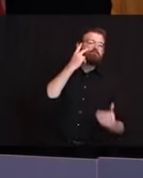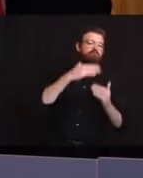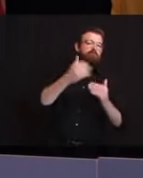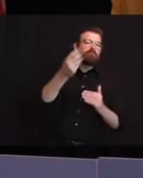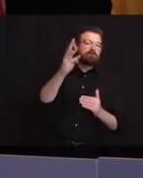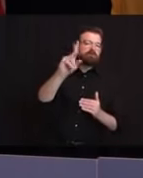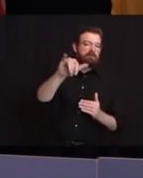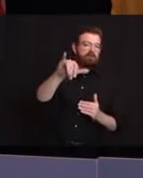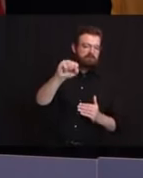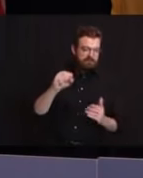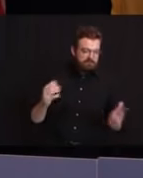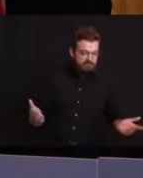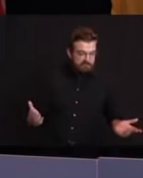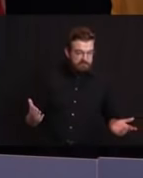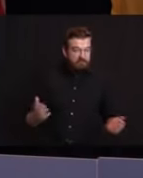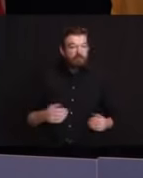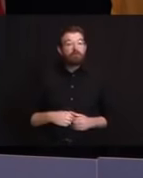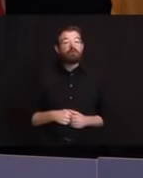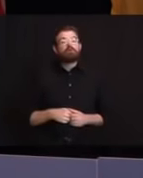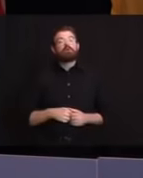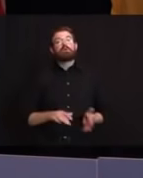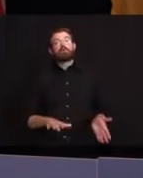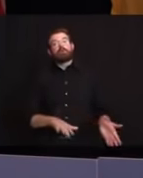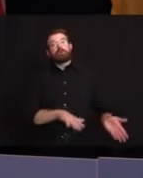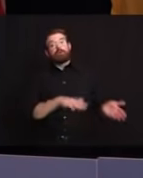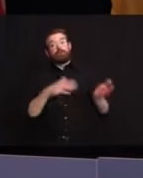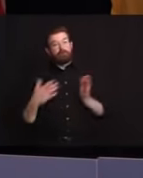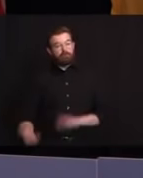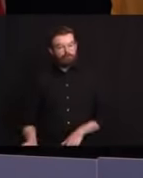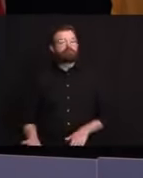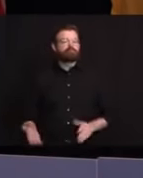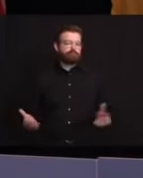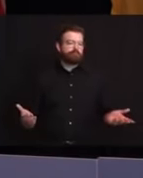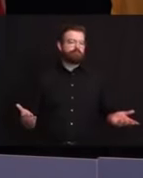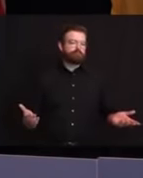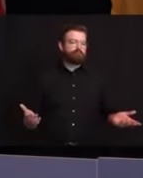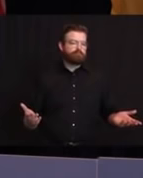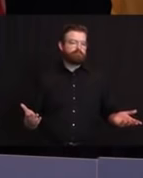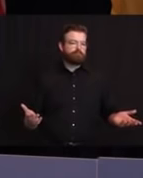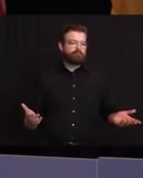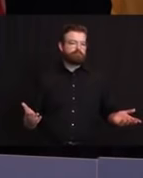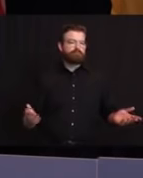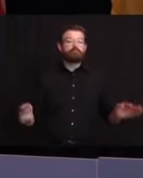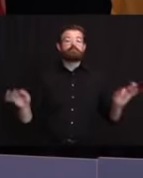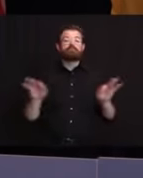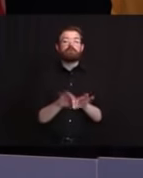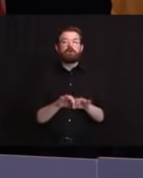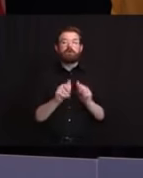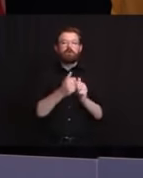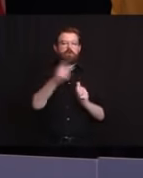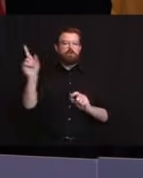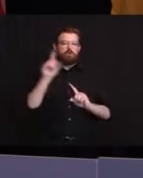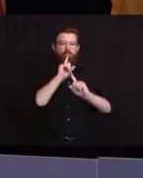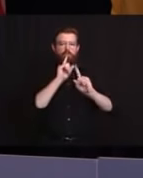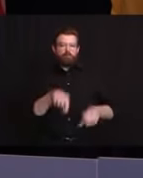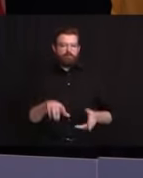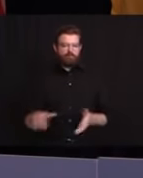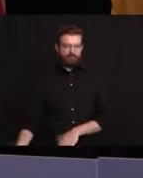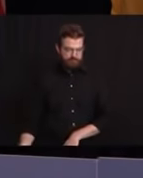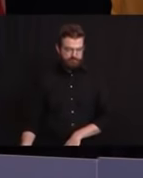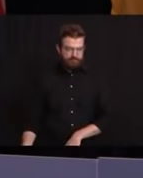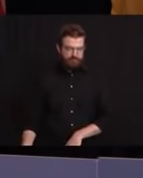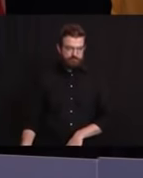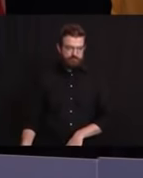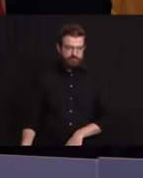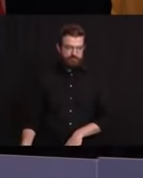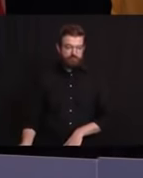and most important thing to know is how the deaths are being reported. What we're doing, has been mentioned several times, is reporting the deaths by date